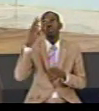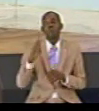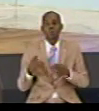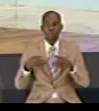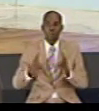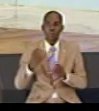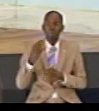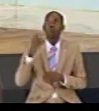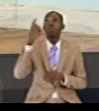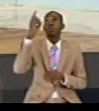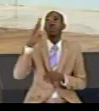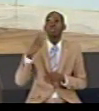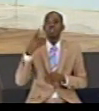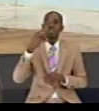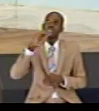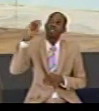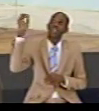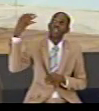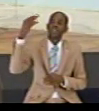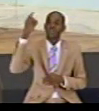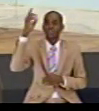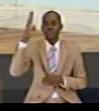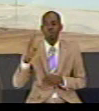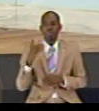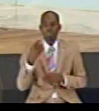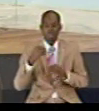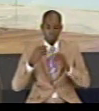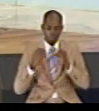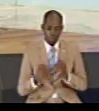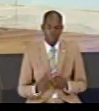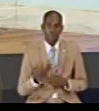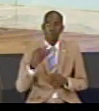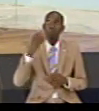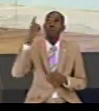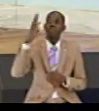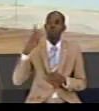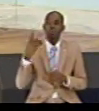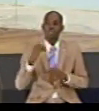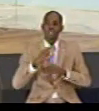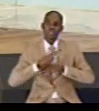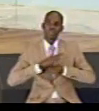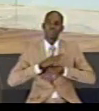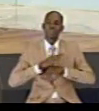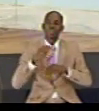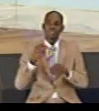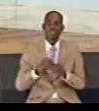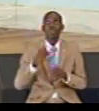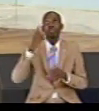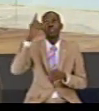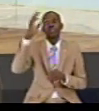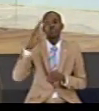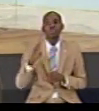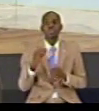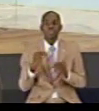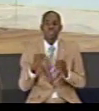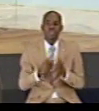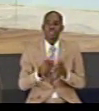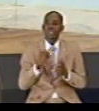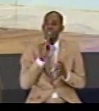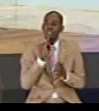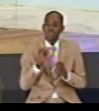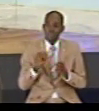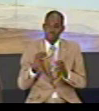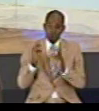the grace of God, the power of God, the satisfaction in God is going in